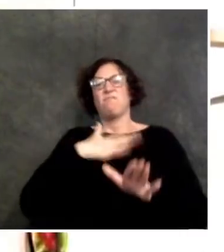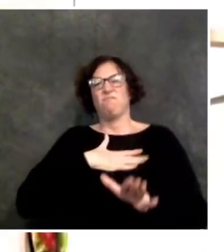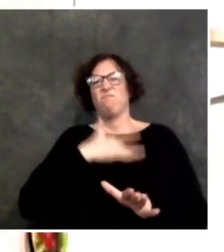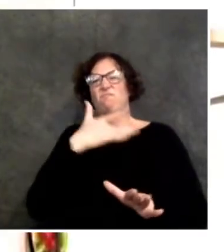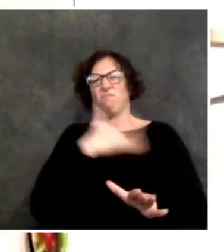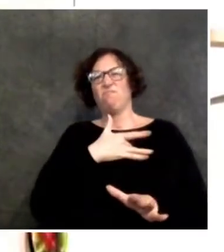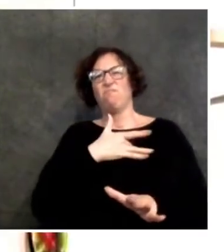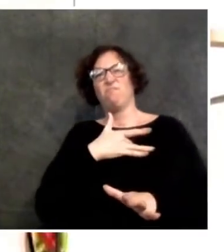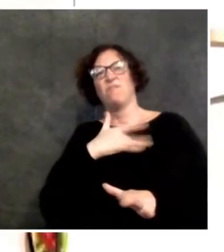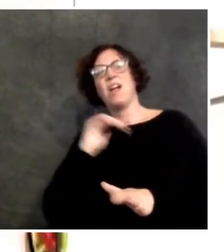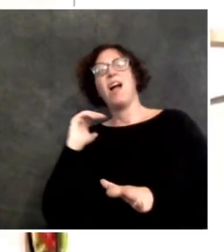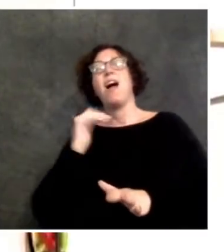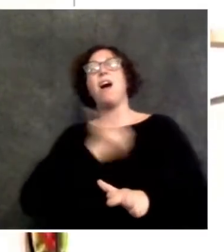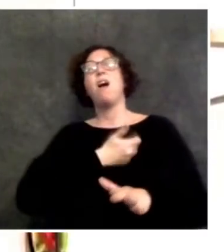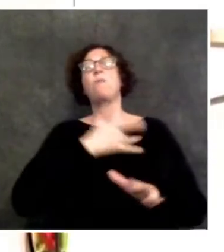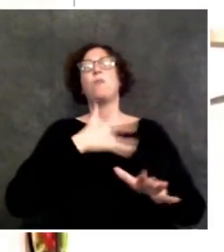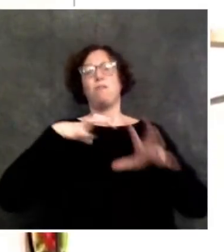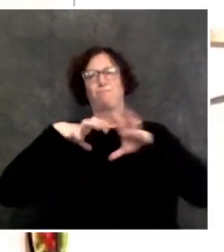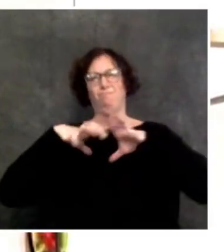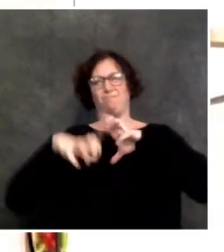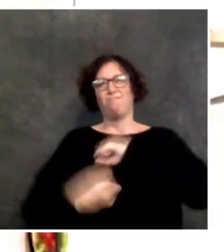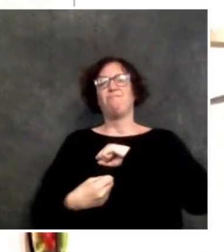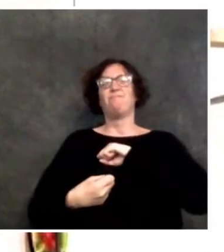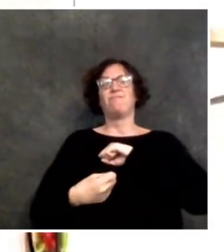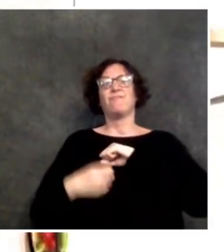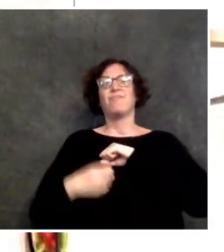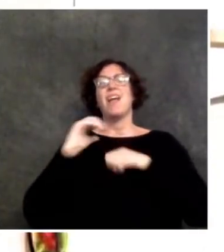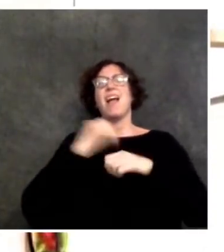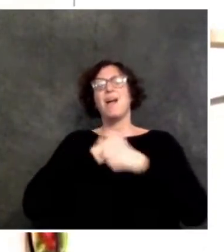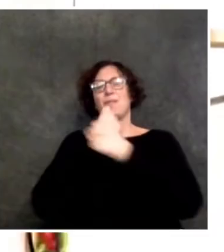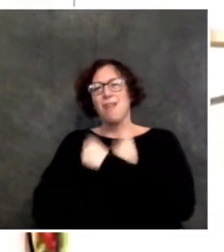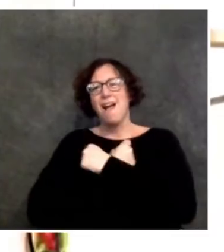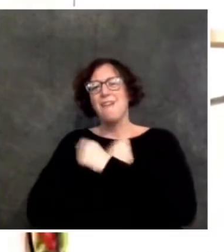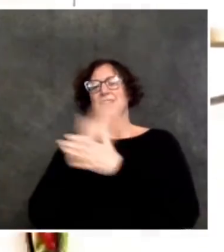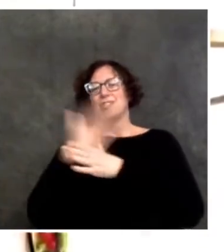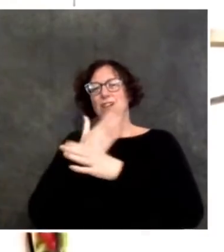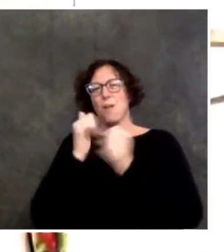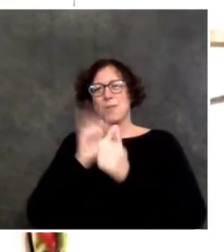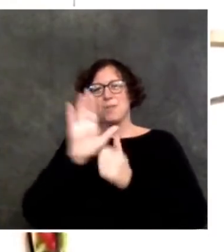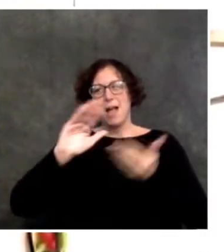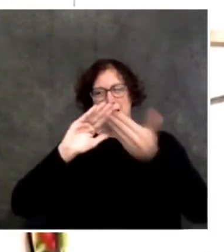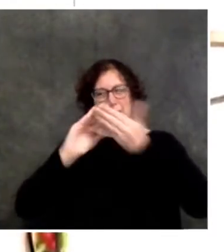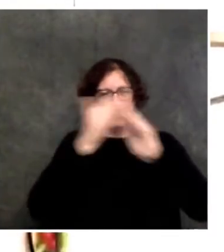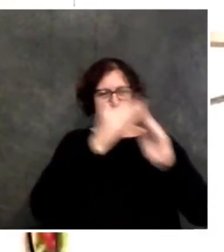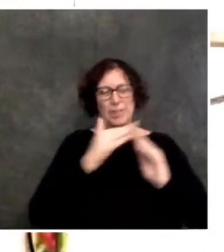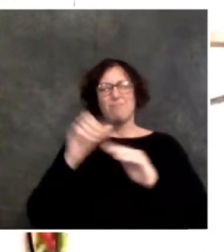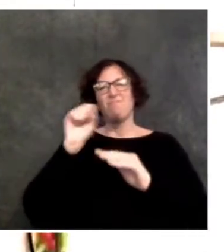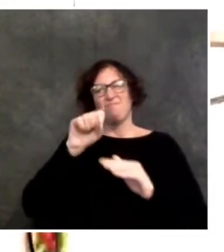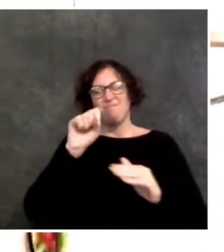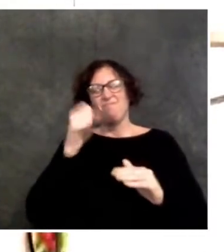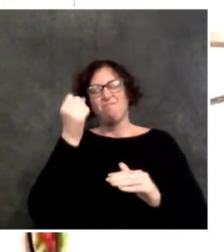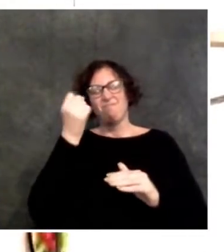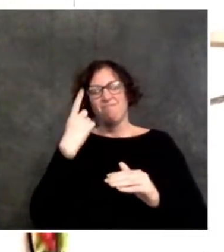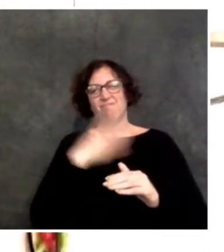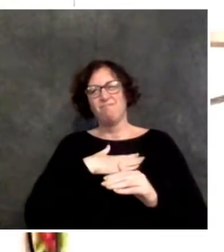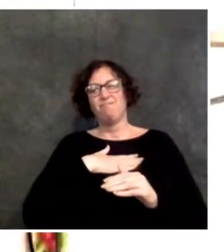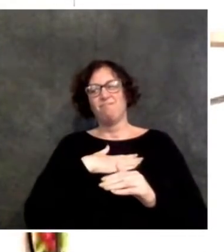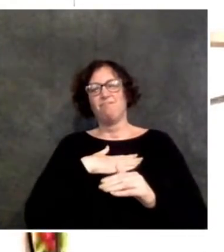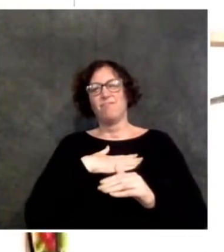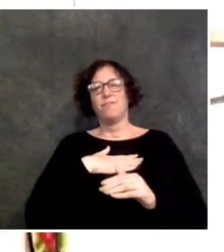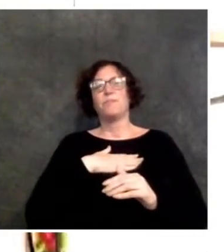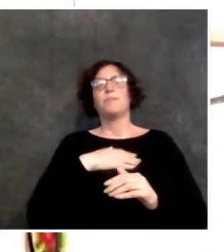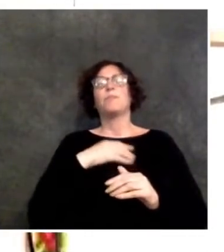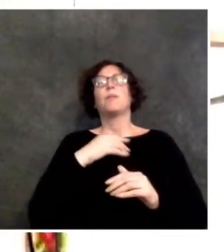goes out to PS9 and that community and her family. As you said, Mr. Mayor, this is not going to be the first